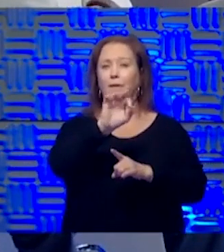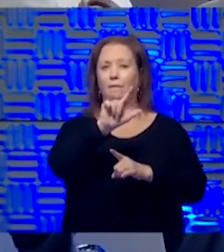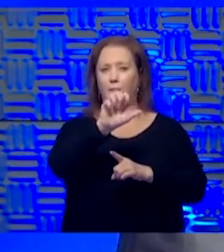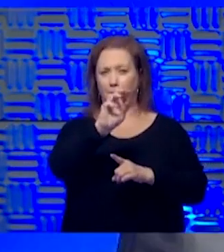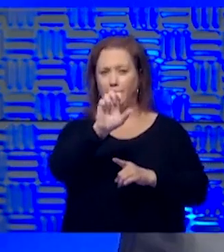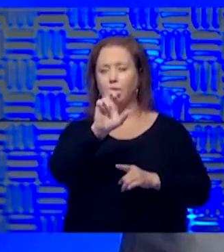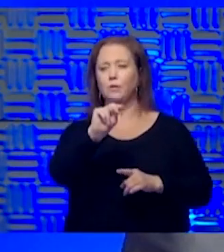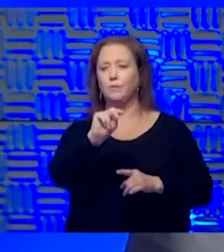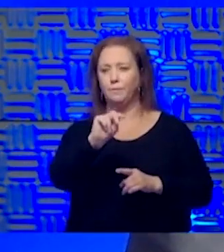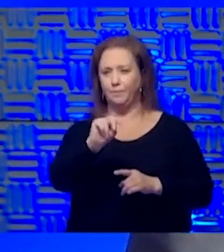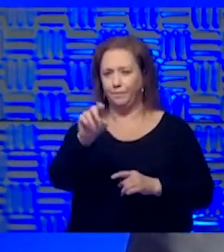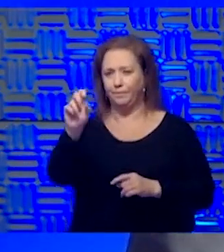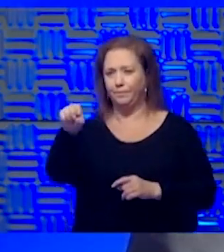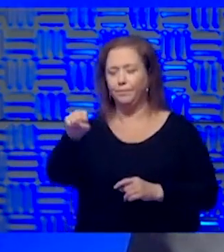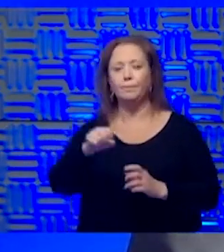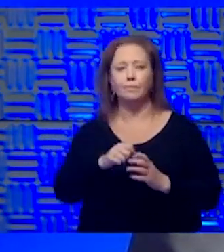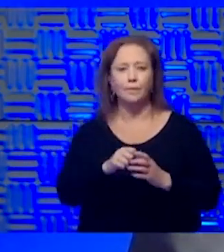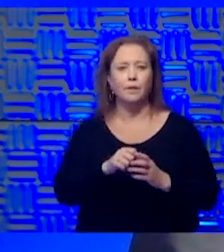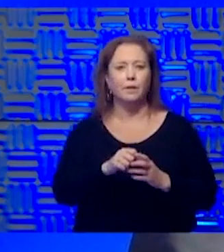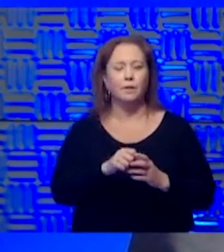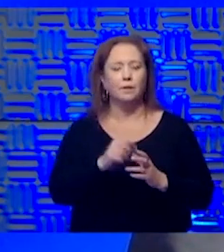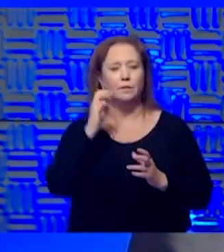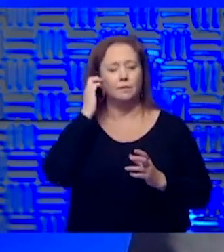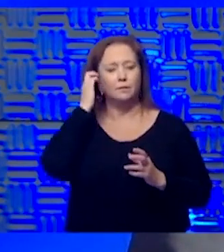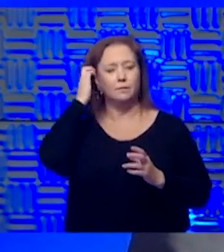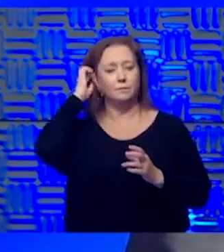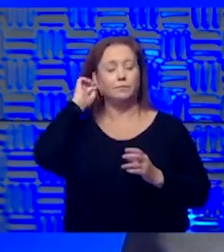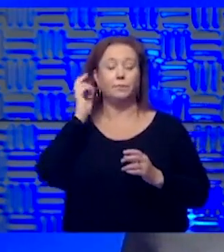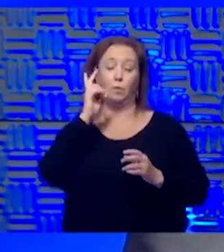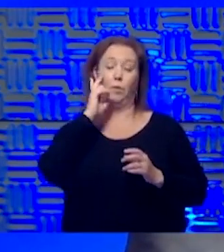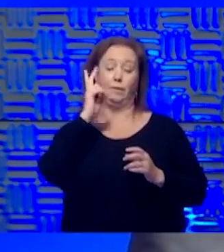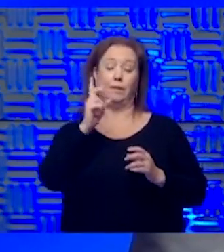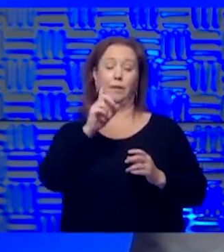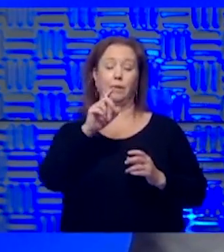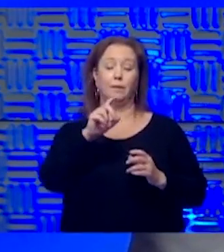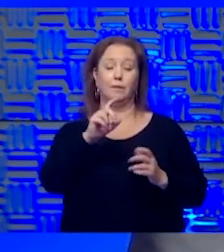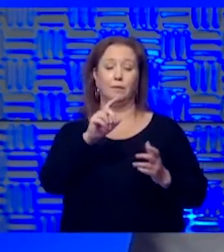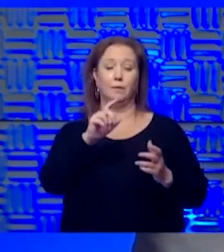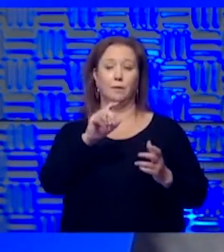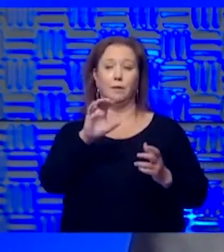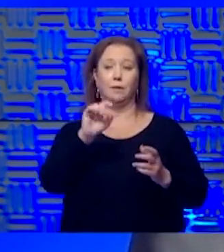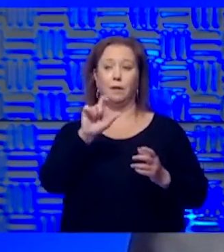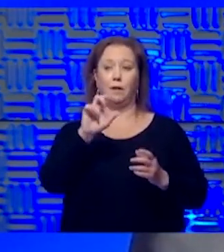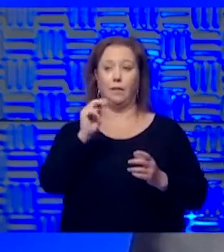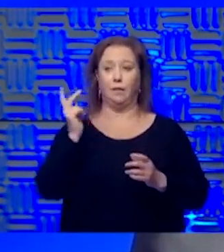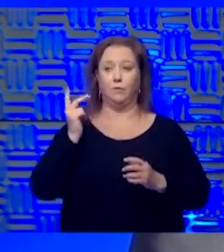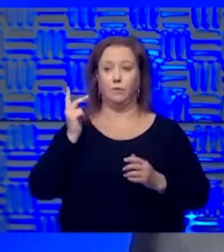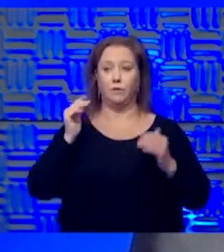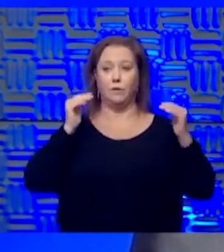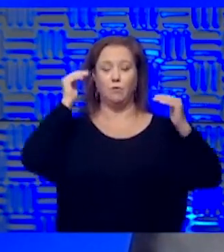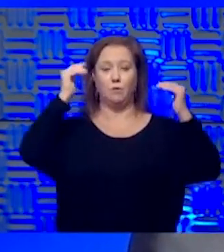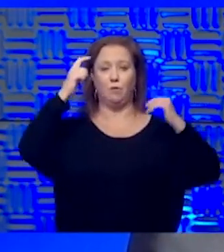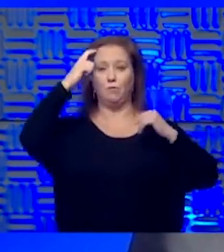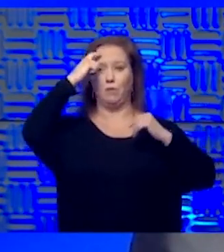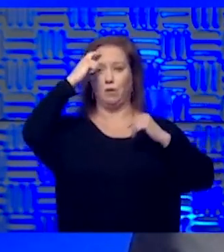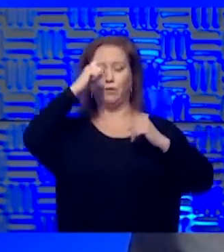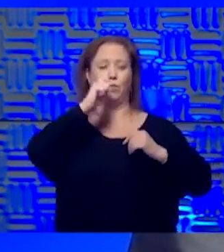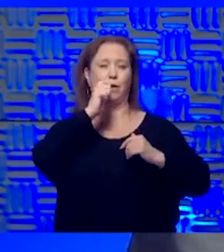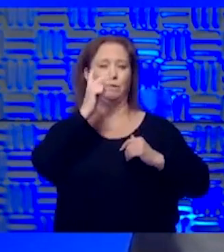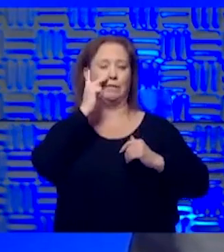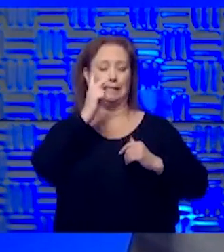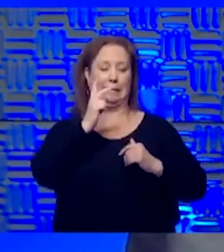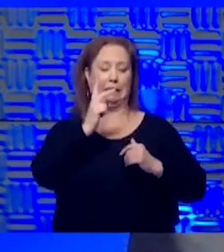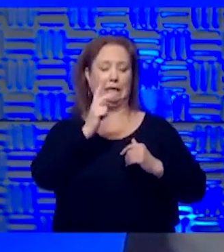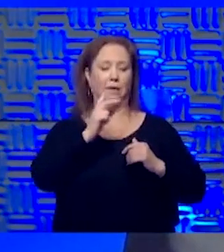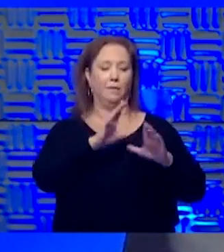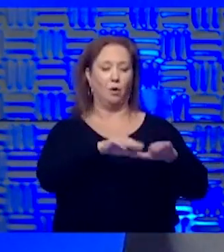it's the closest thing that we've seen, and of course, Colleen and I are adult neurologists, so we don't see this, but